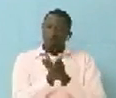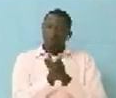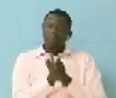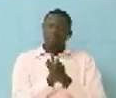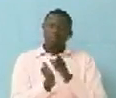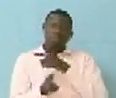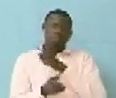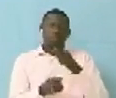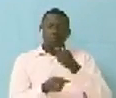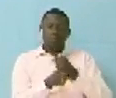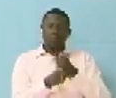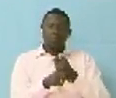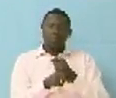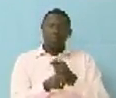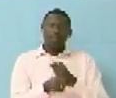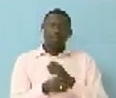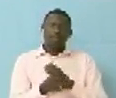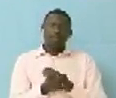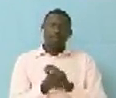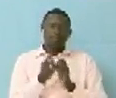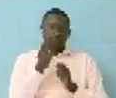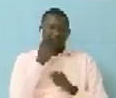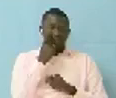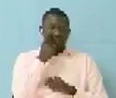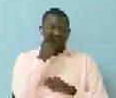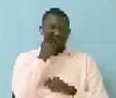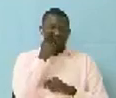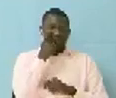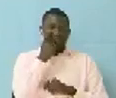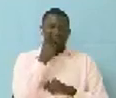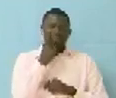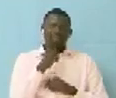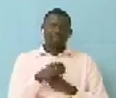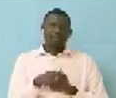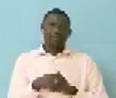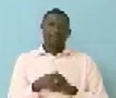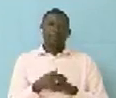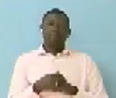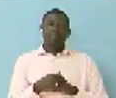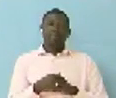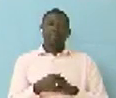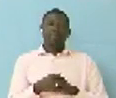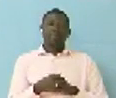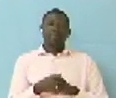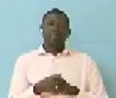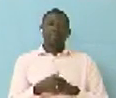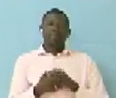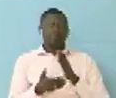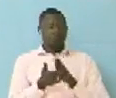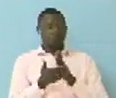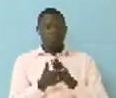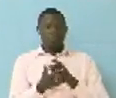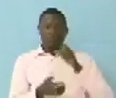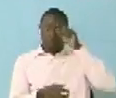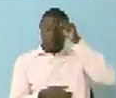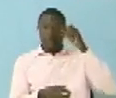not making any headway. Most certainly they were brought in by the president. The reason I may not know. The